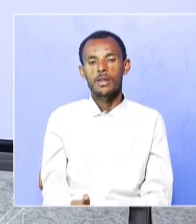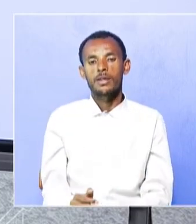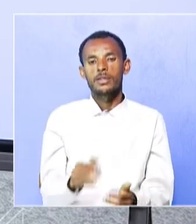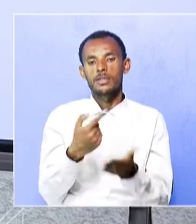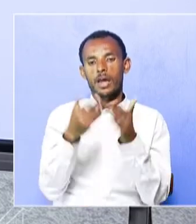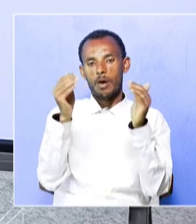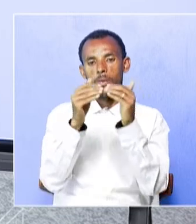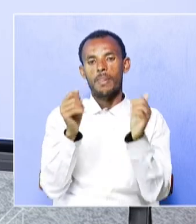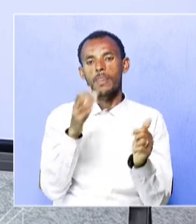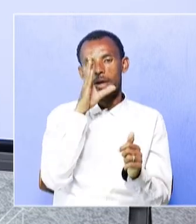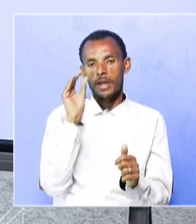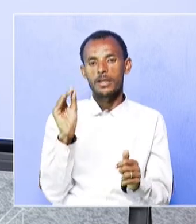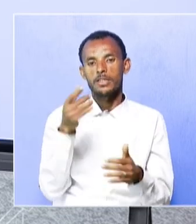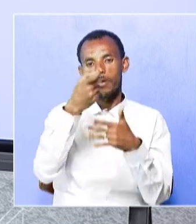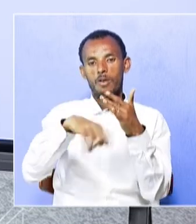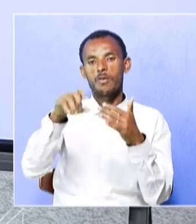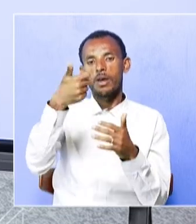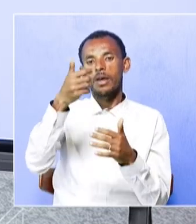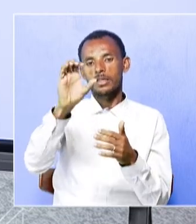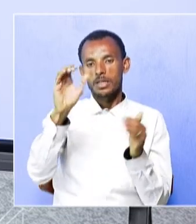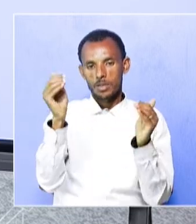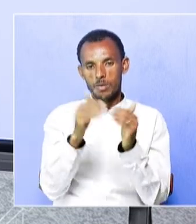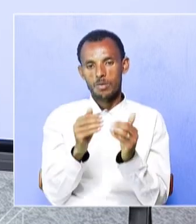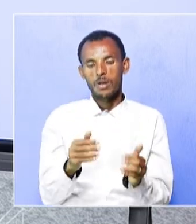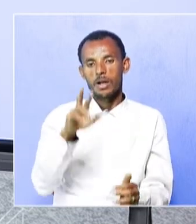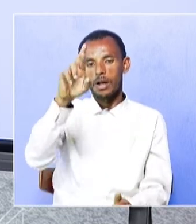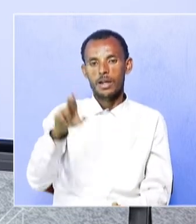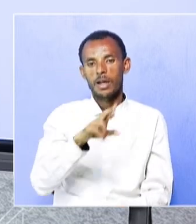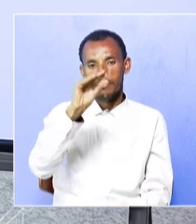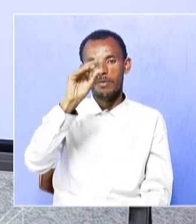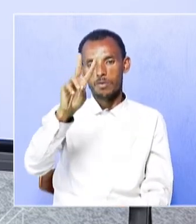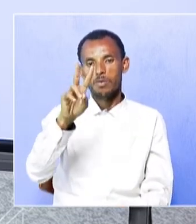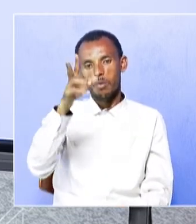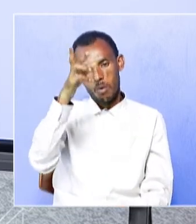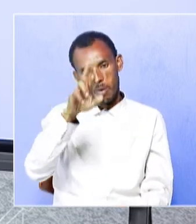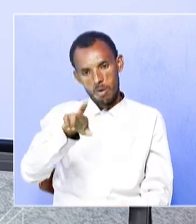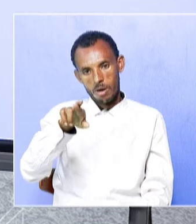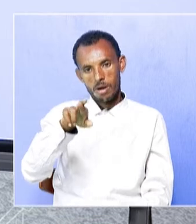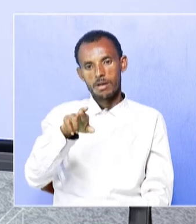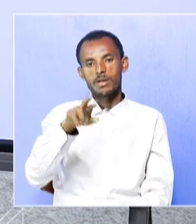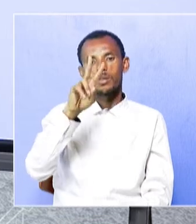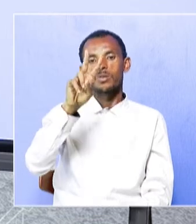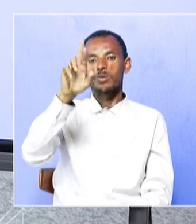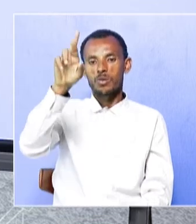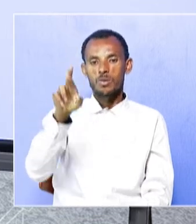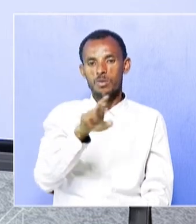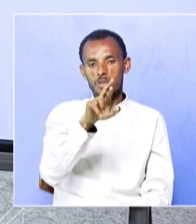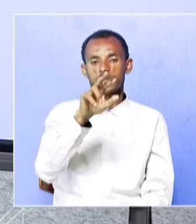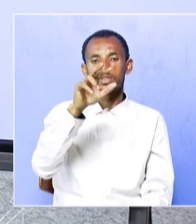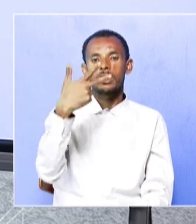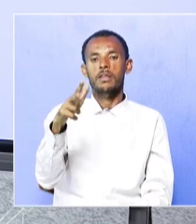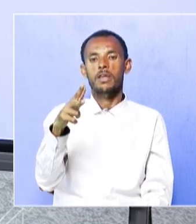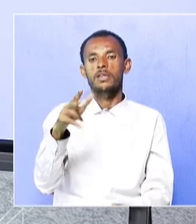are equivalent, and the value of AC is radical 52 centimeter or 2 root 13